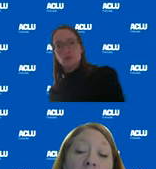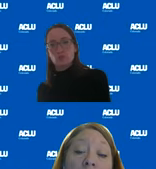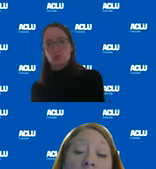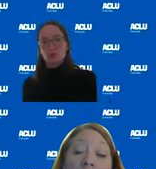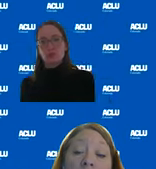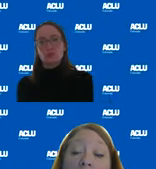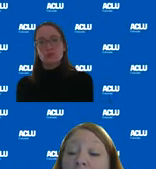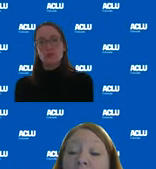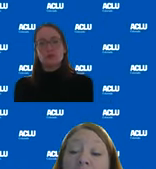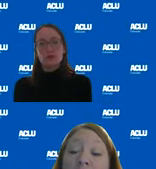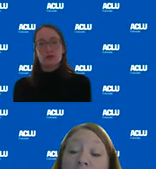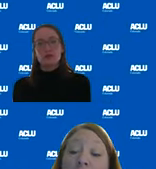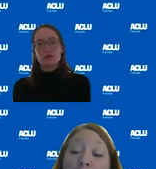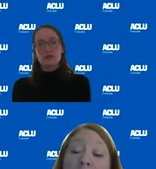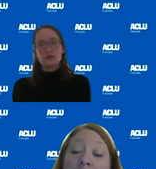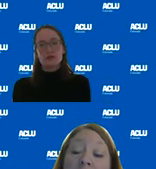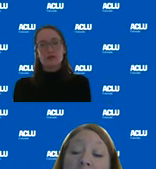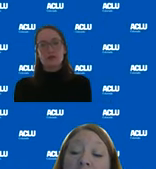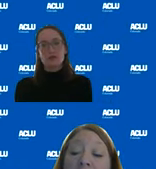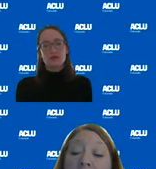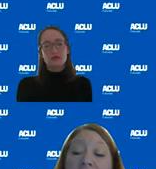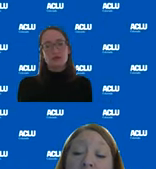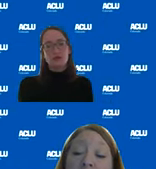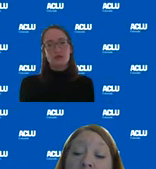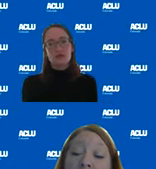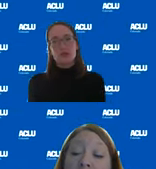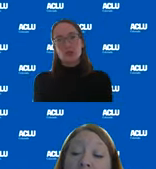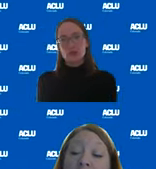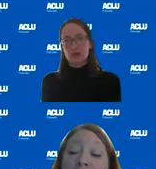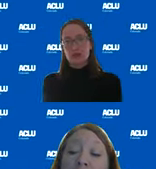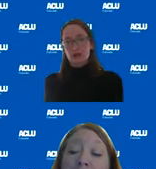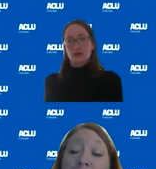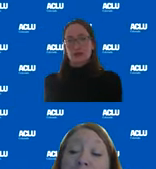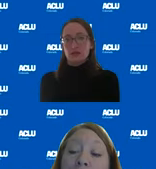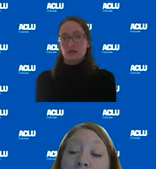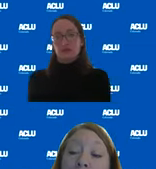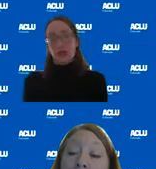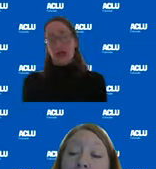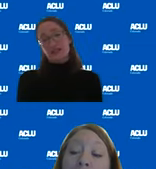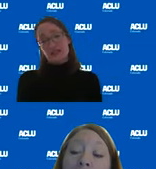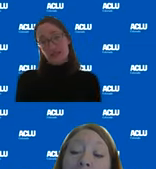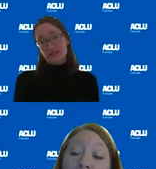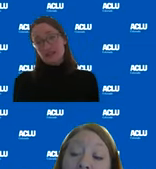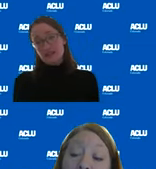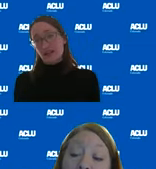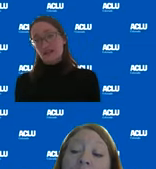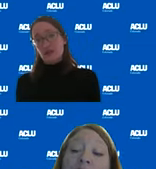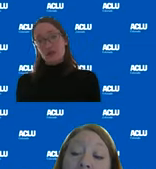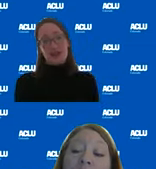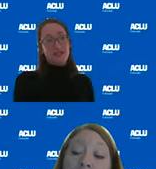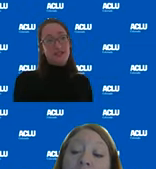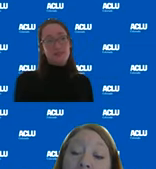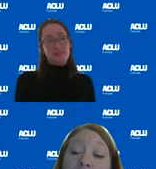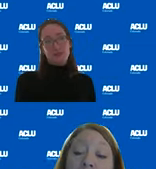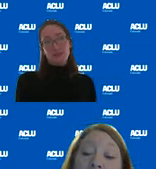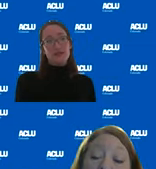2013. Mm-hmm. So shouldn't they reach out to other Republicans in other states and tell them how great it's worked here? I think yes. I think if you have